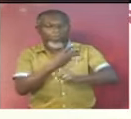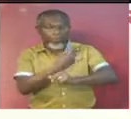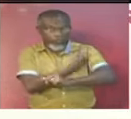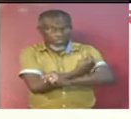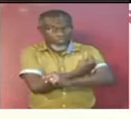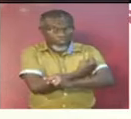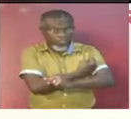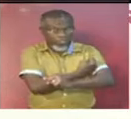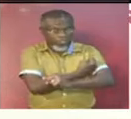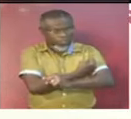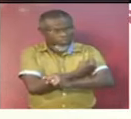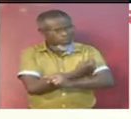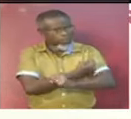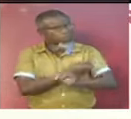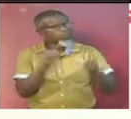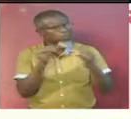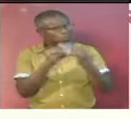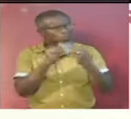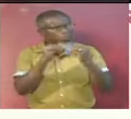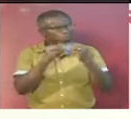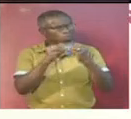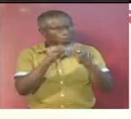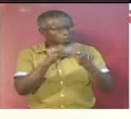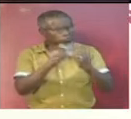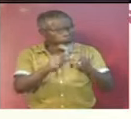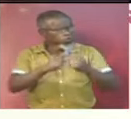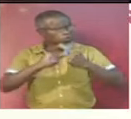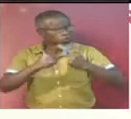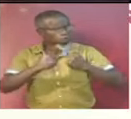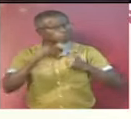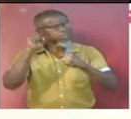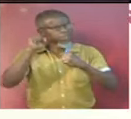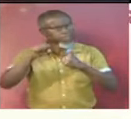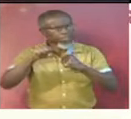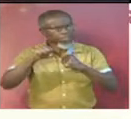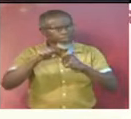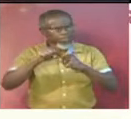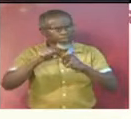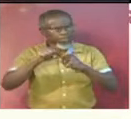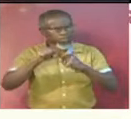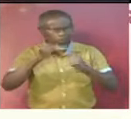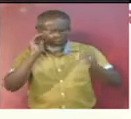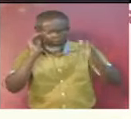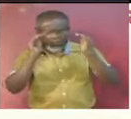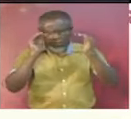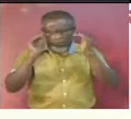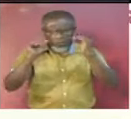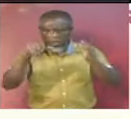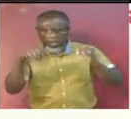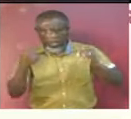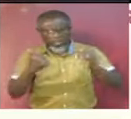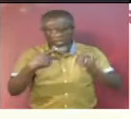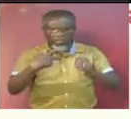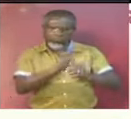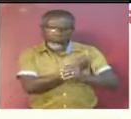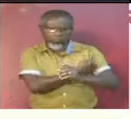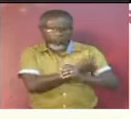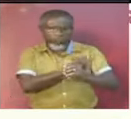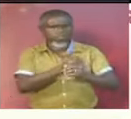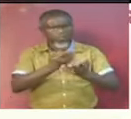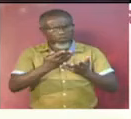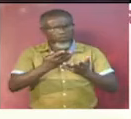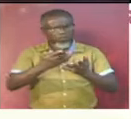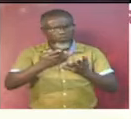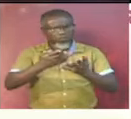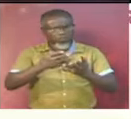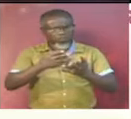than just the response that you may get from different kinds of dosing in a natural infection setting. So we do want